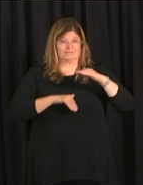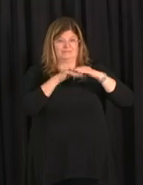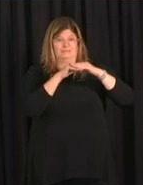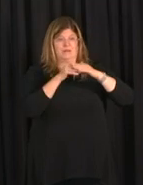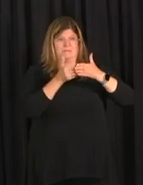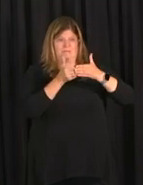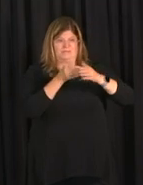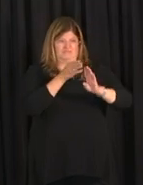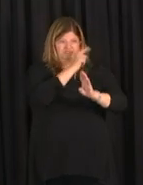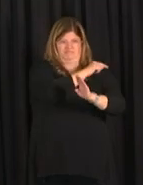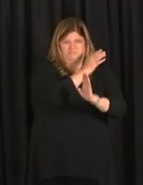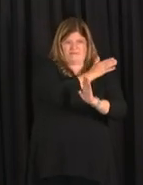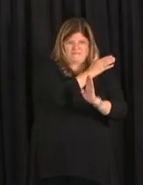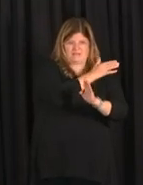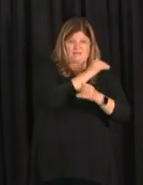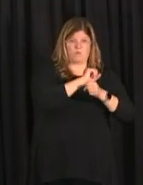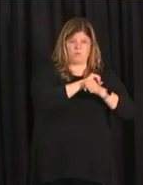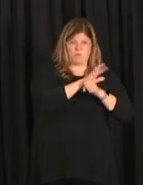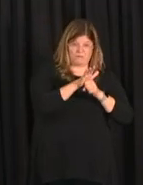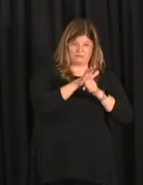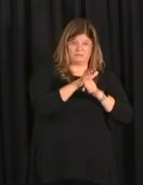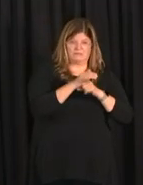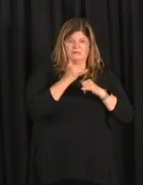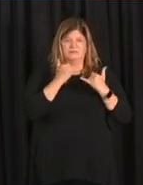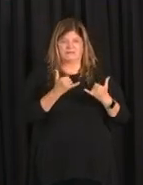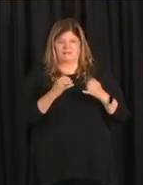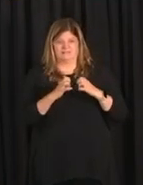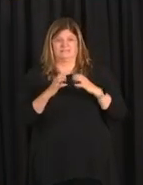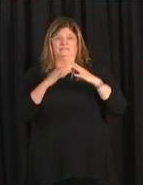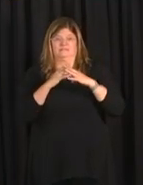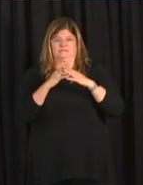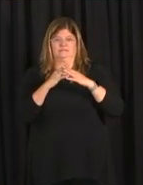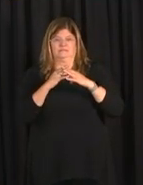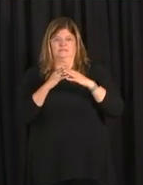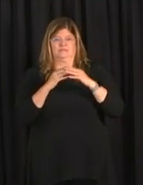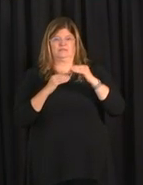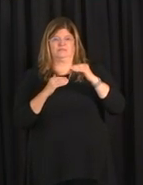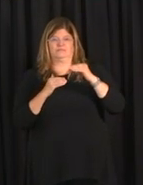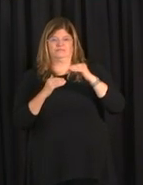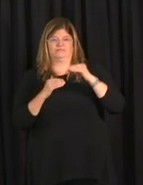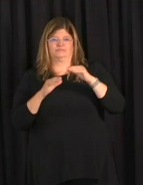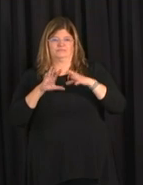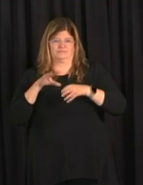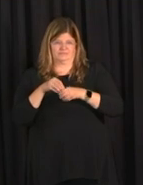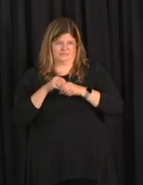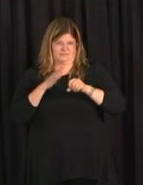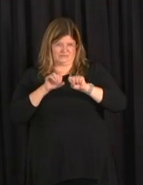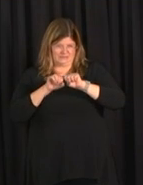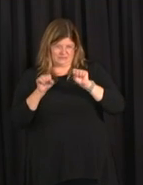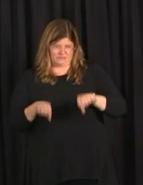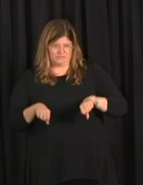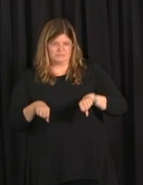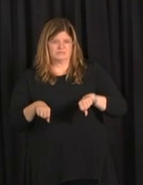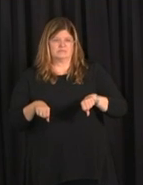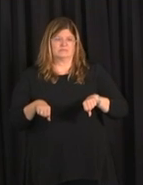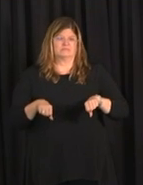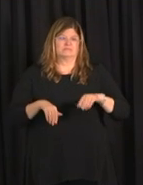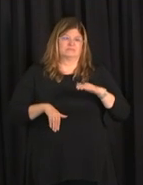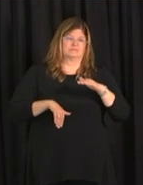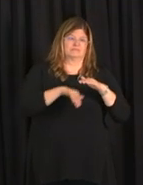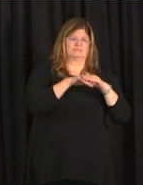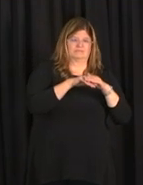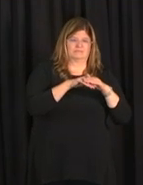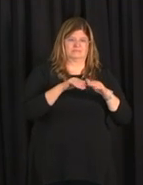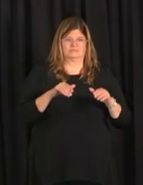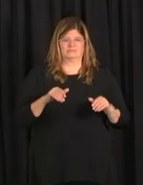And so in a COVID state, where we have built additional capacity within our system and